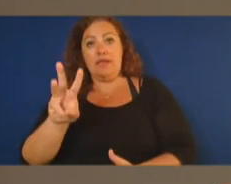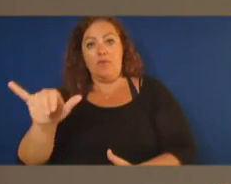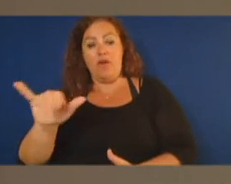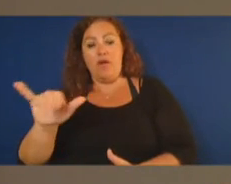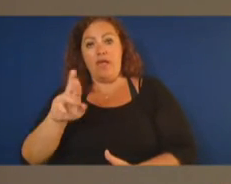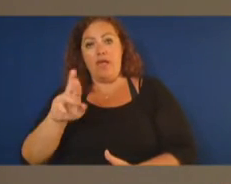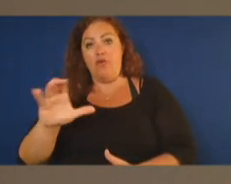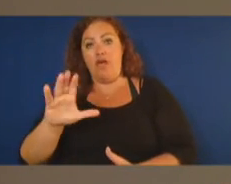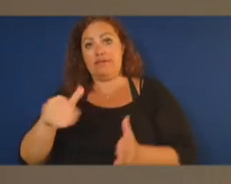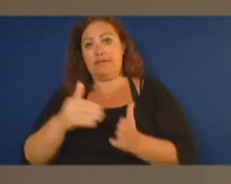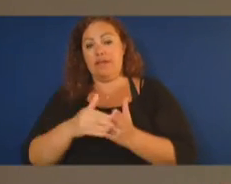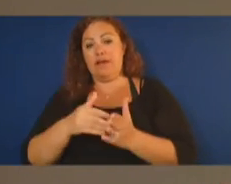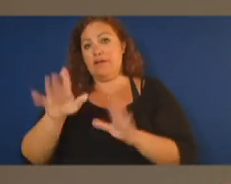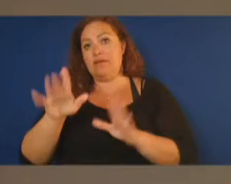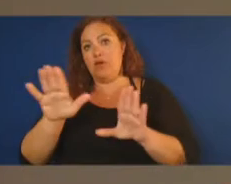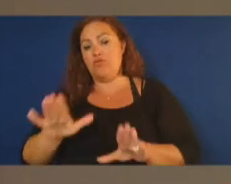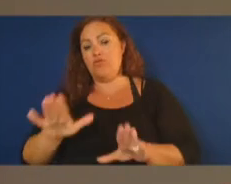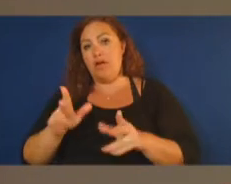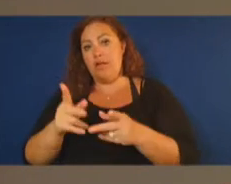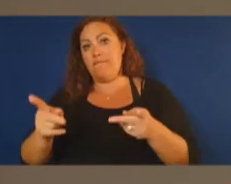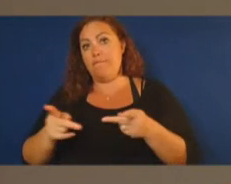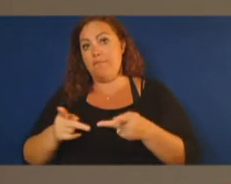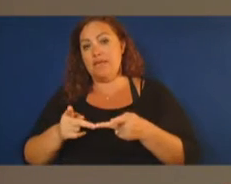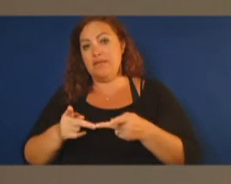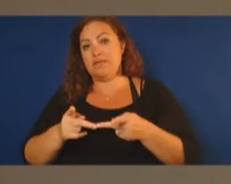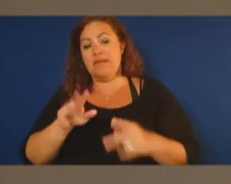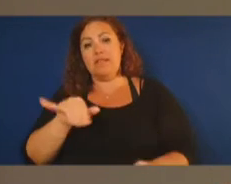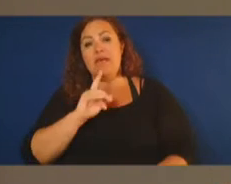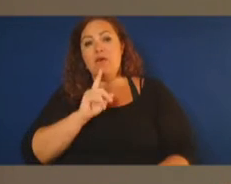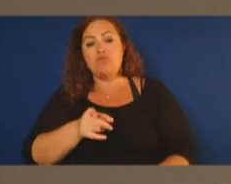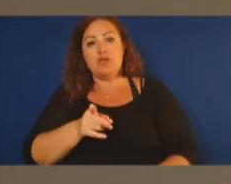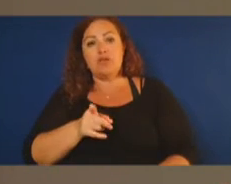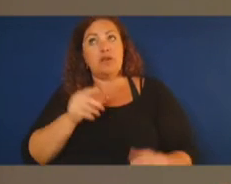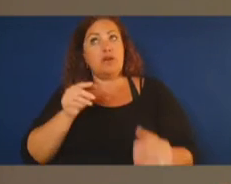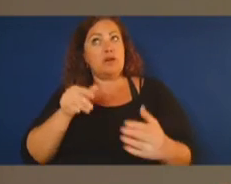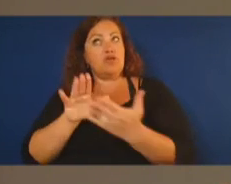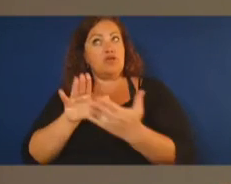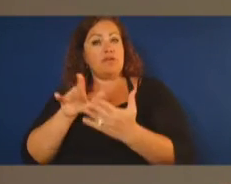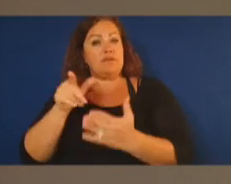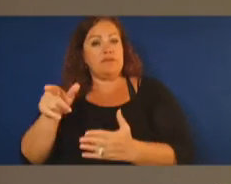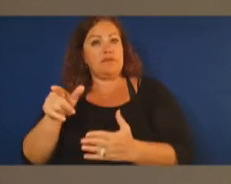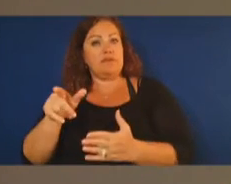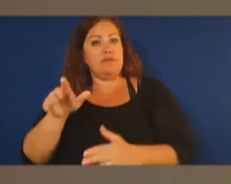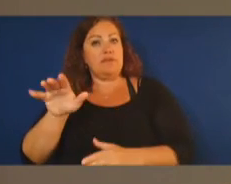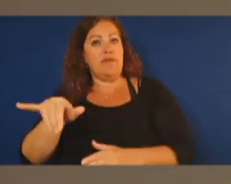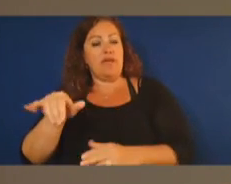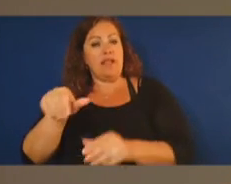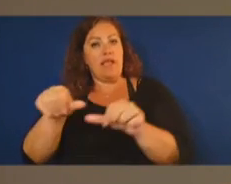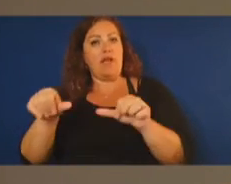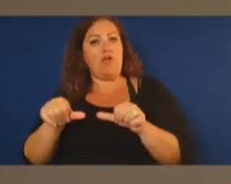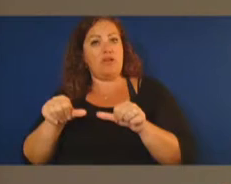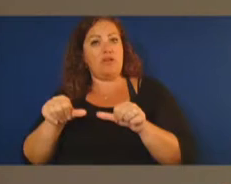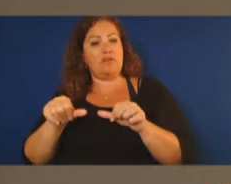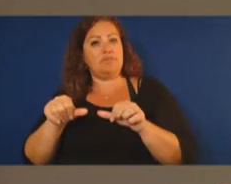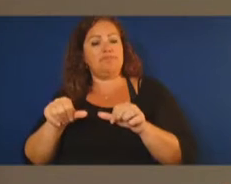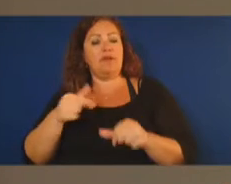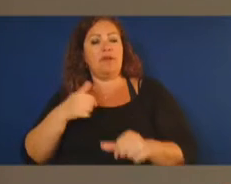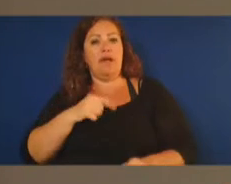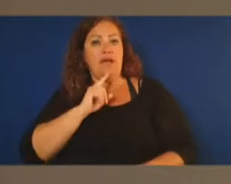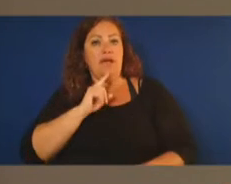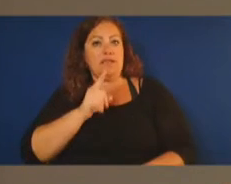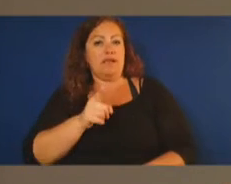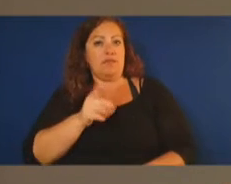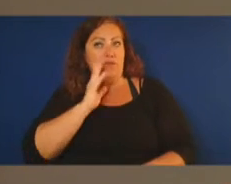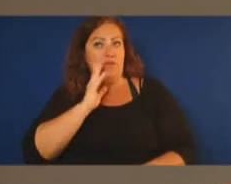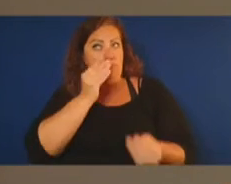a great facility that really uh addresses the void in that area uh I will certainly relay that to our